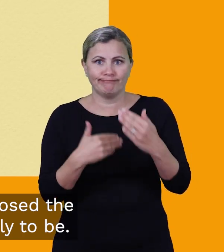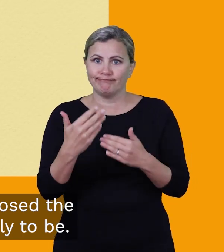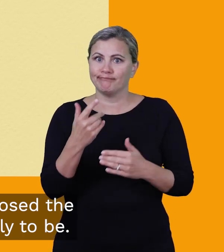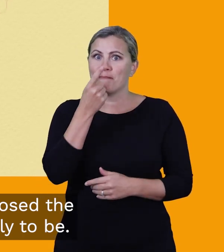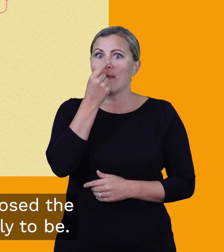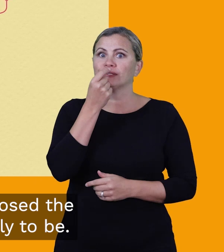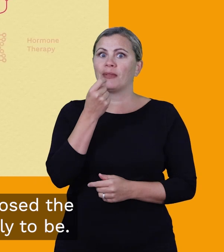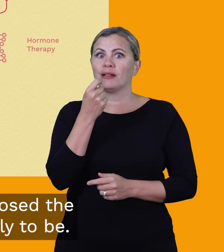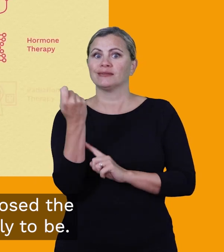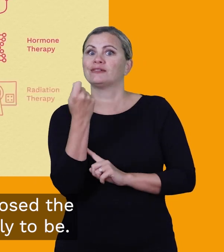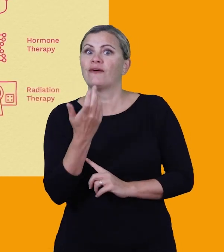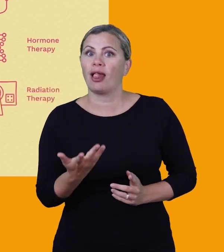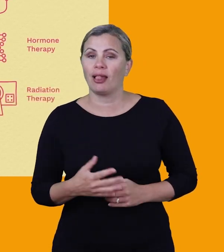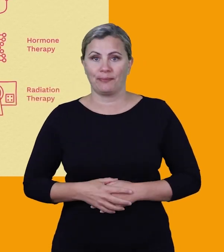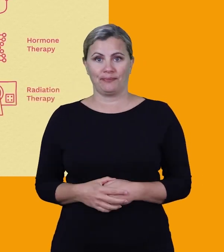likely to be.